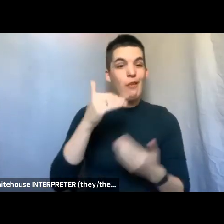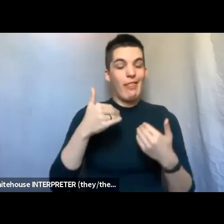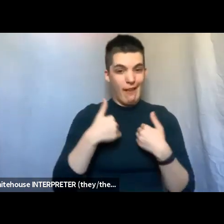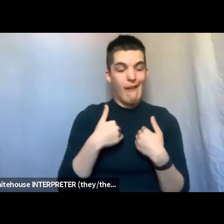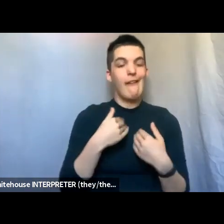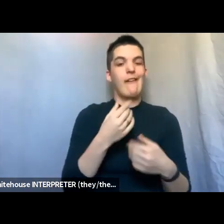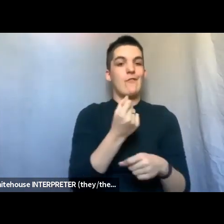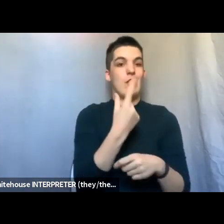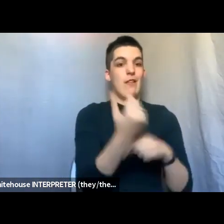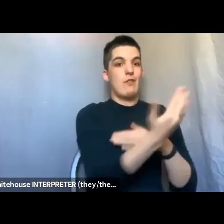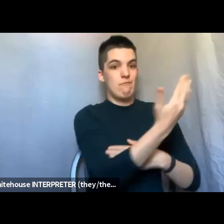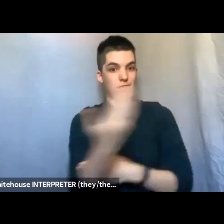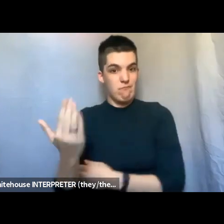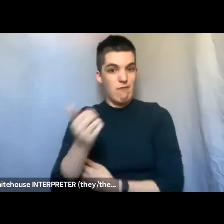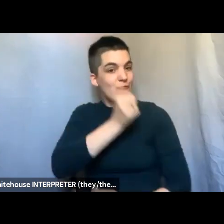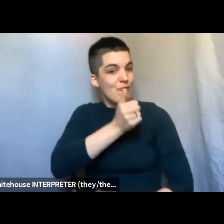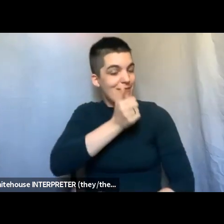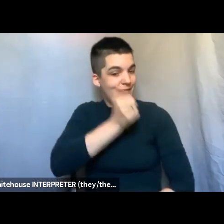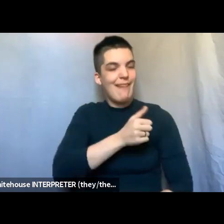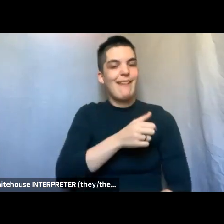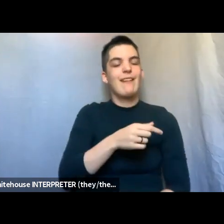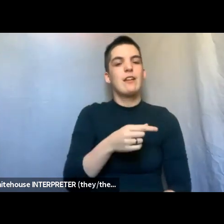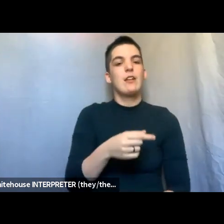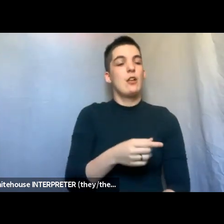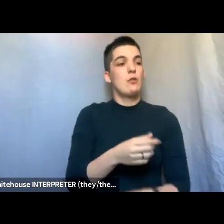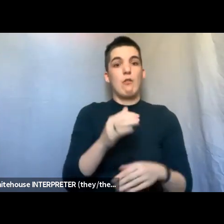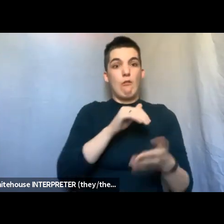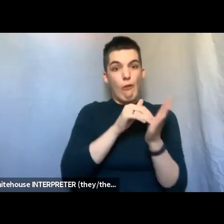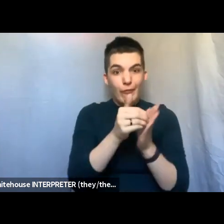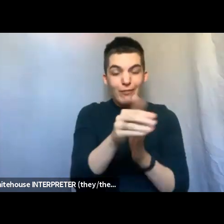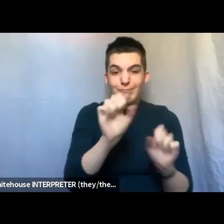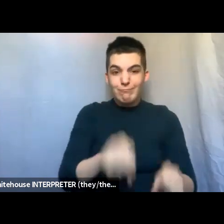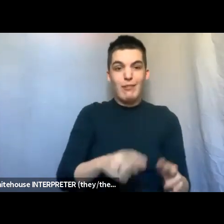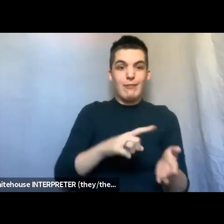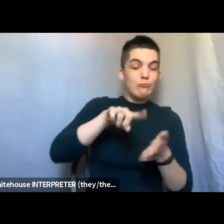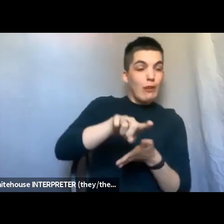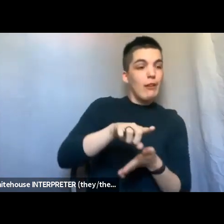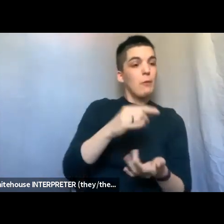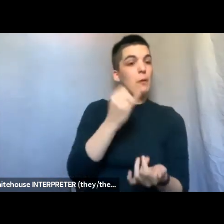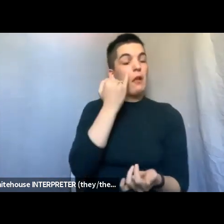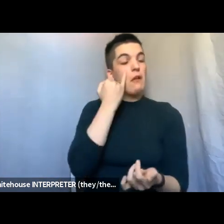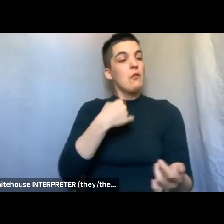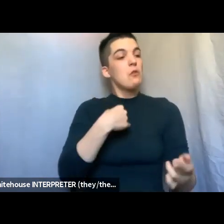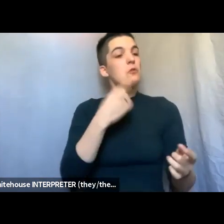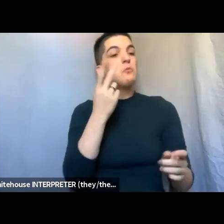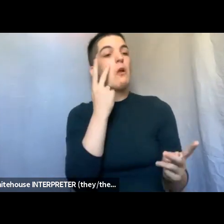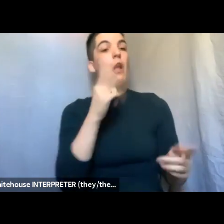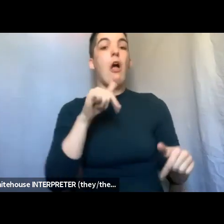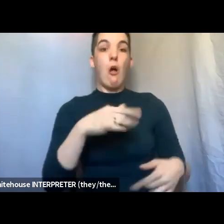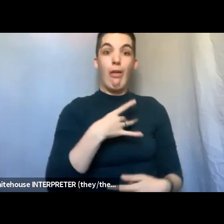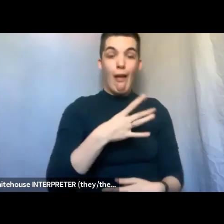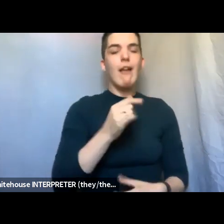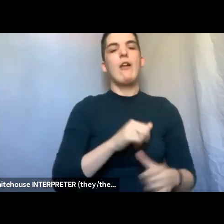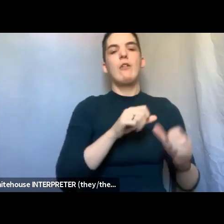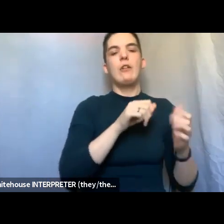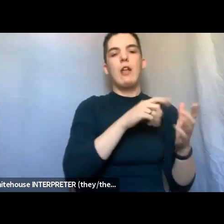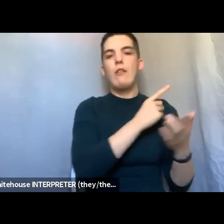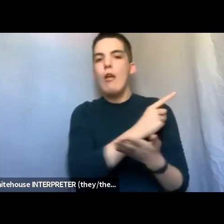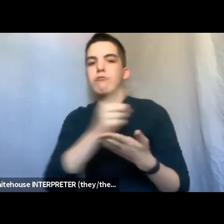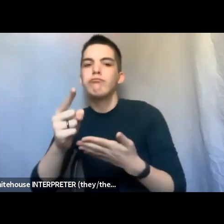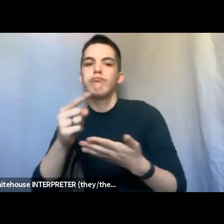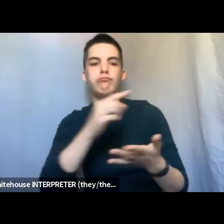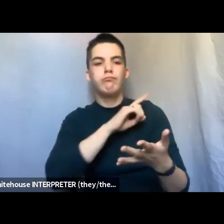every morning, an offering that you can check into. So if you check into this one, we hope that you check in the rest of the week. It's gonna be 8 days of